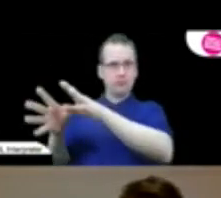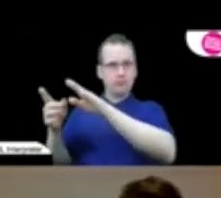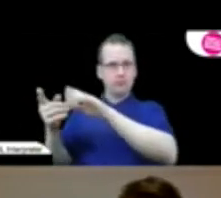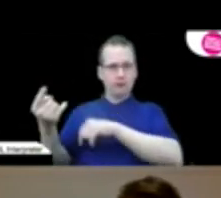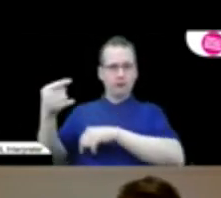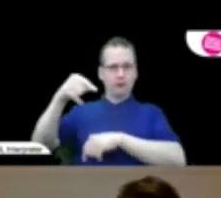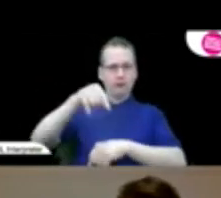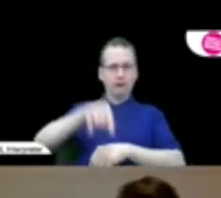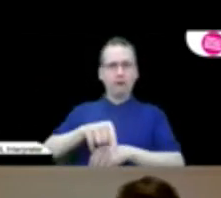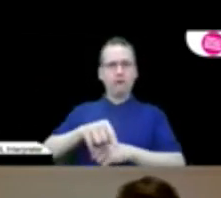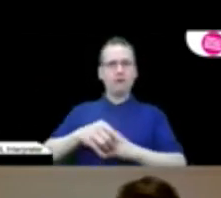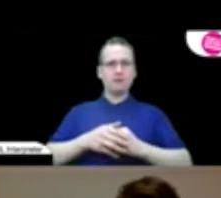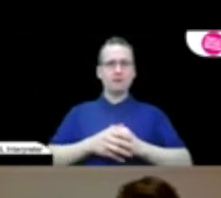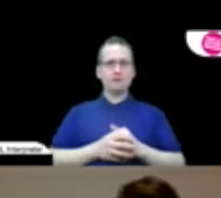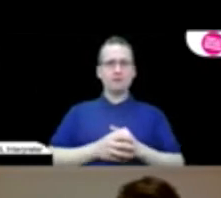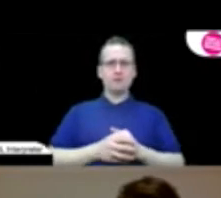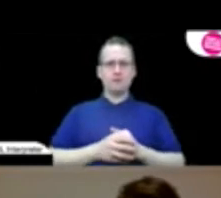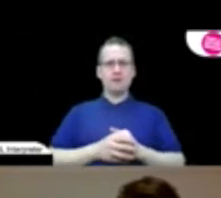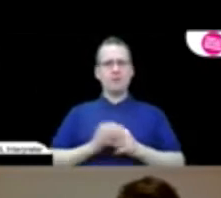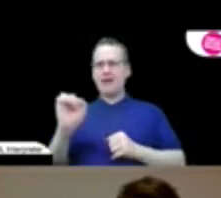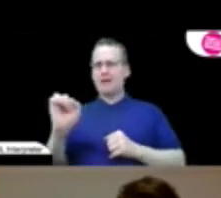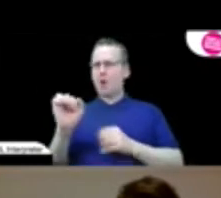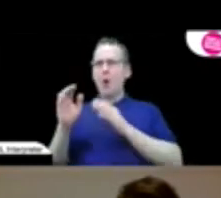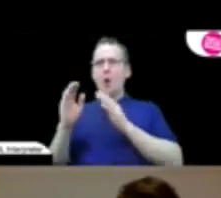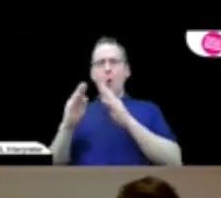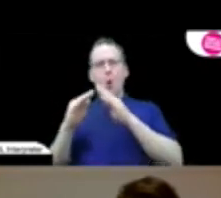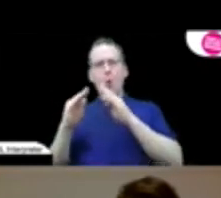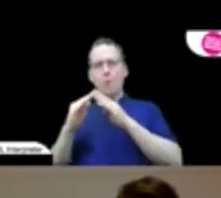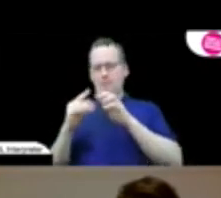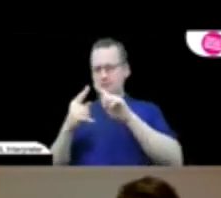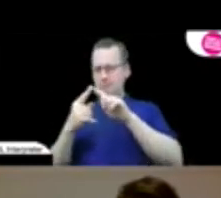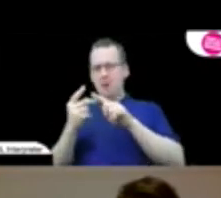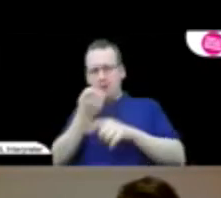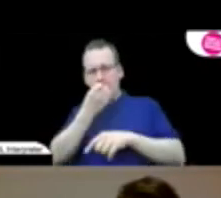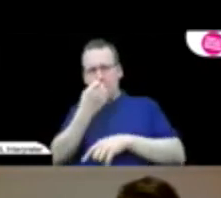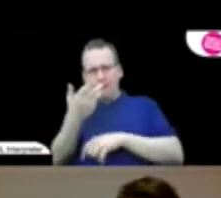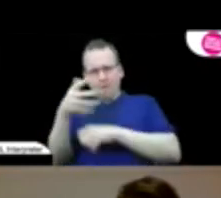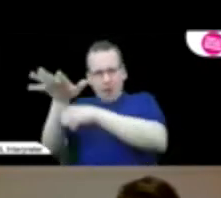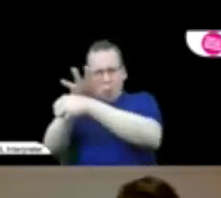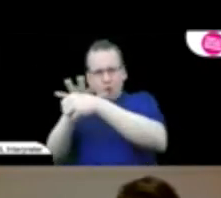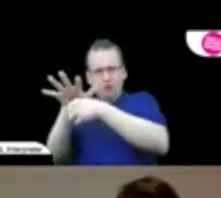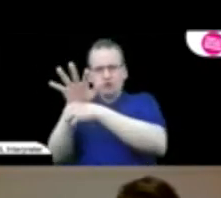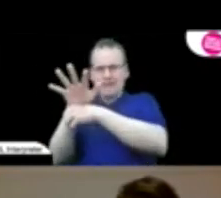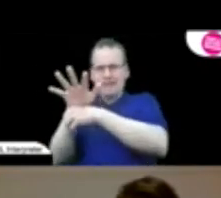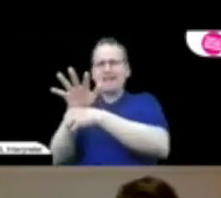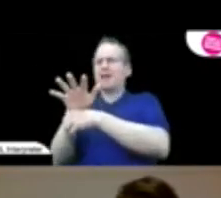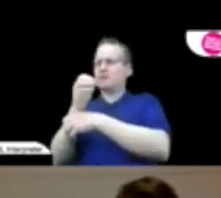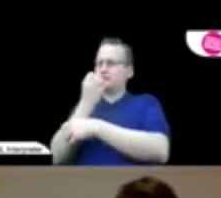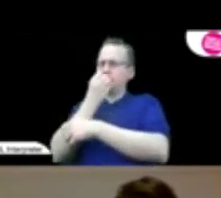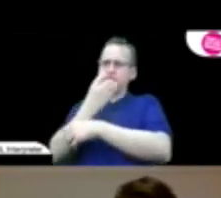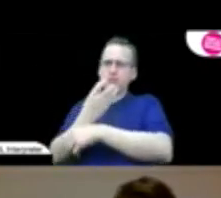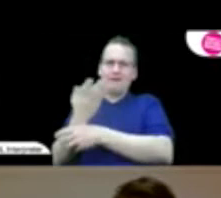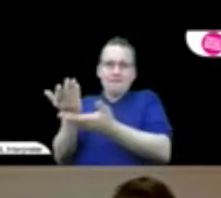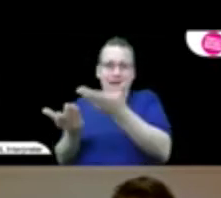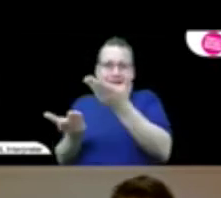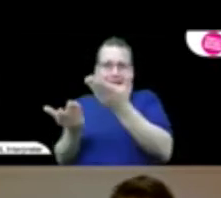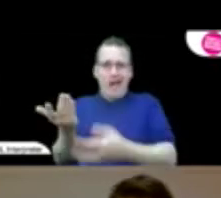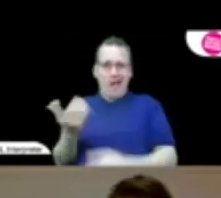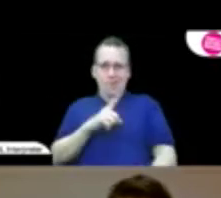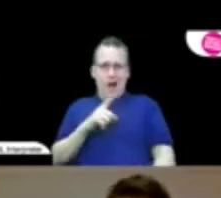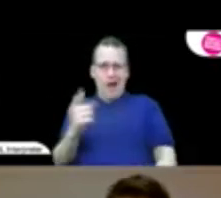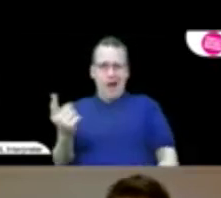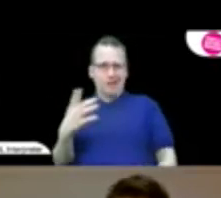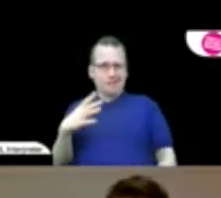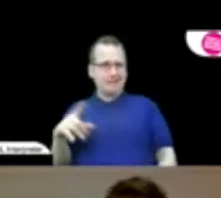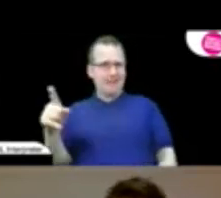loving home, you are in a beautiful country that is fair to everyone, why will there be a need for you